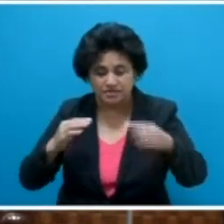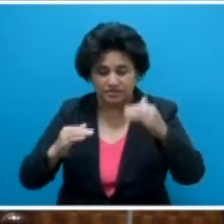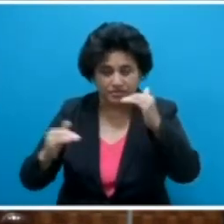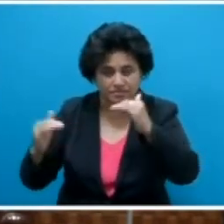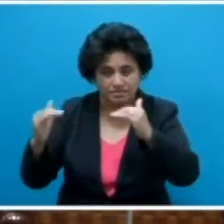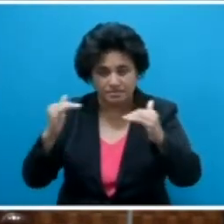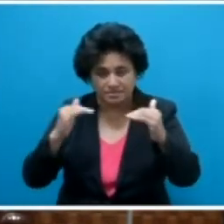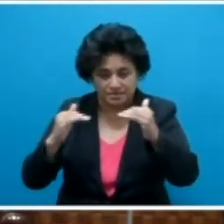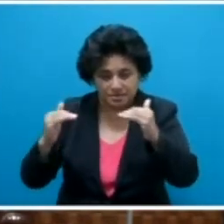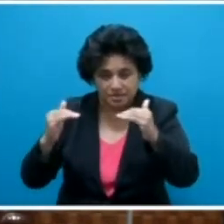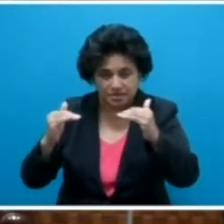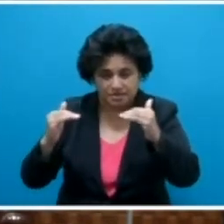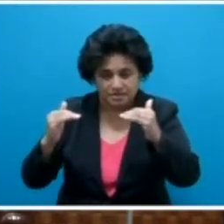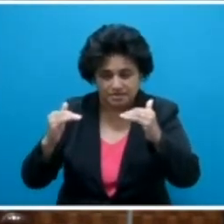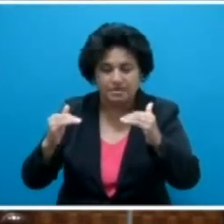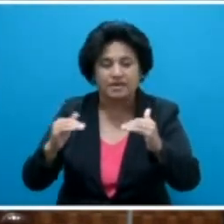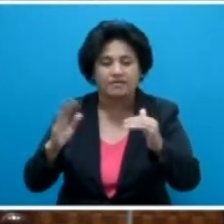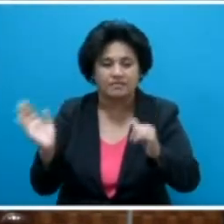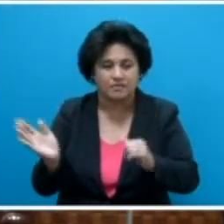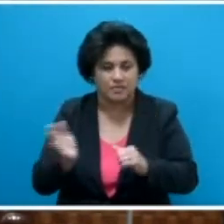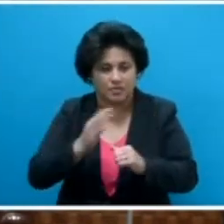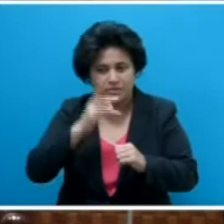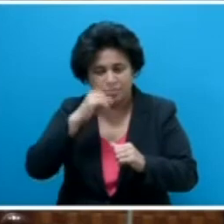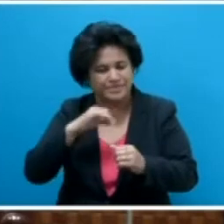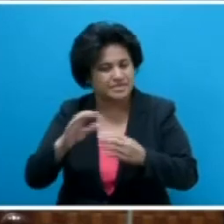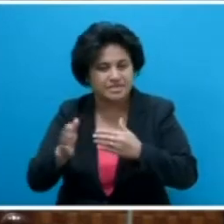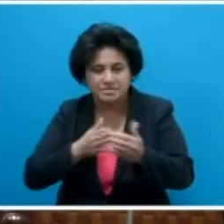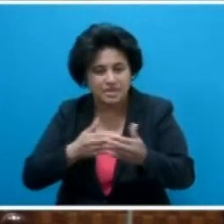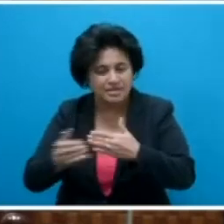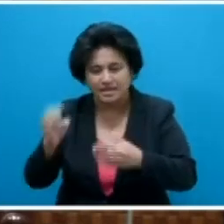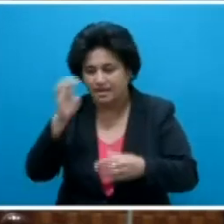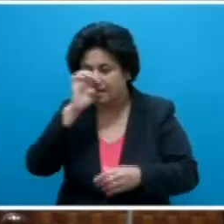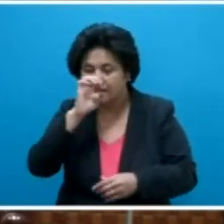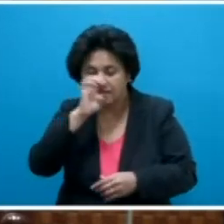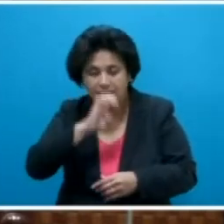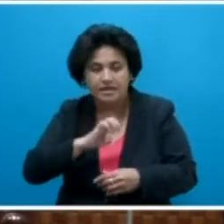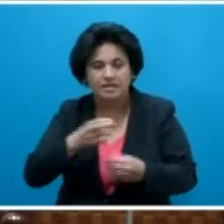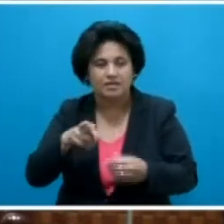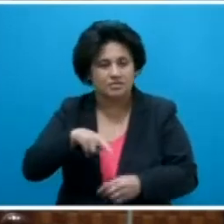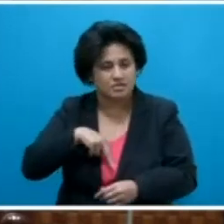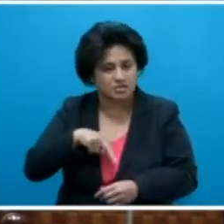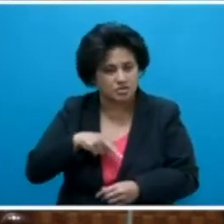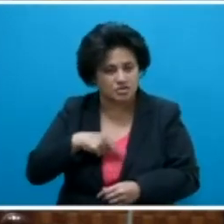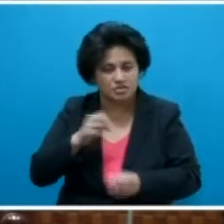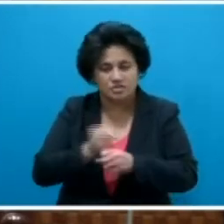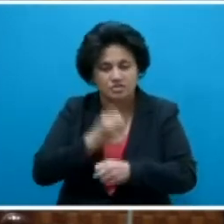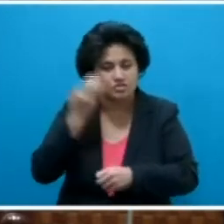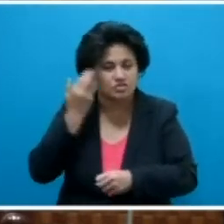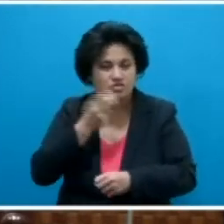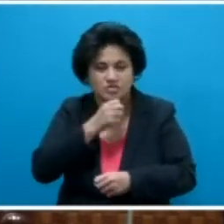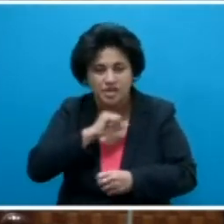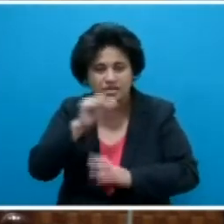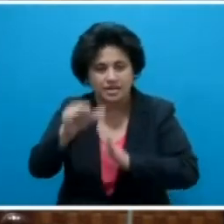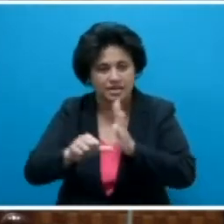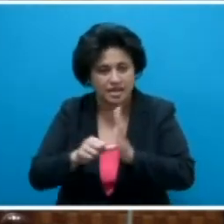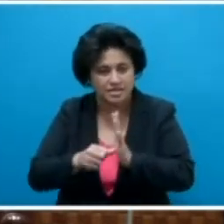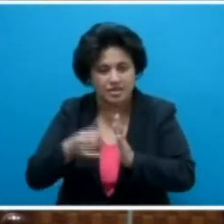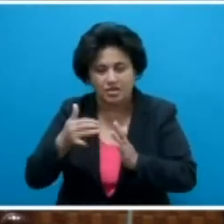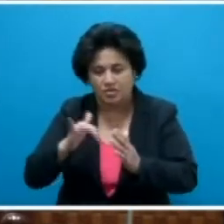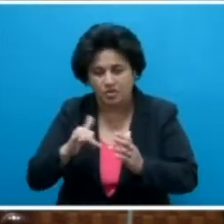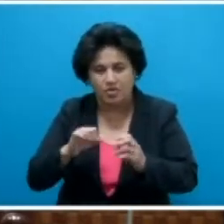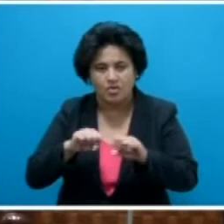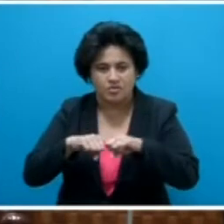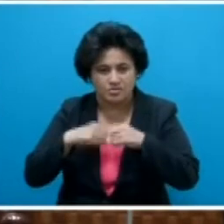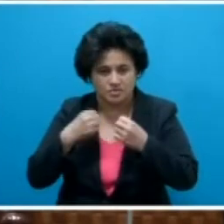just treatment for everyone, irrespective of ethnicity, religion, gender, age, or